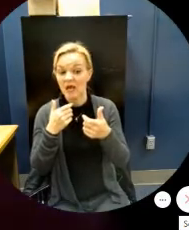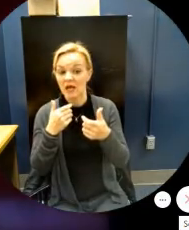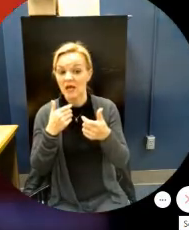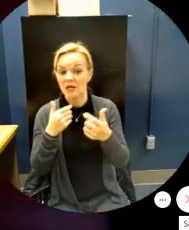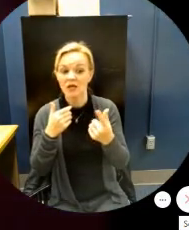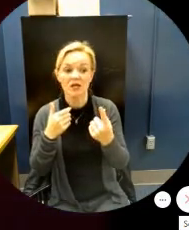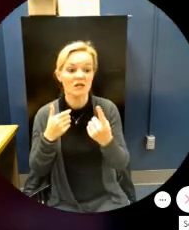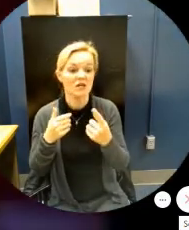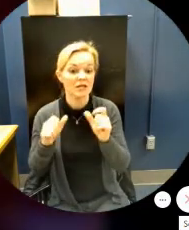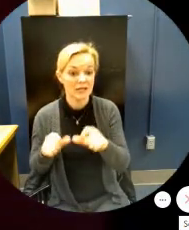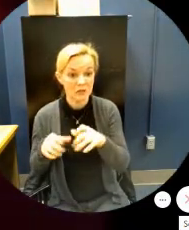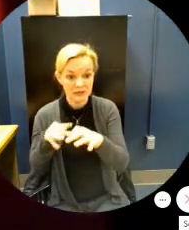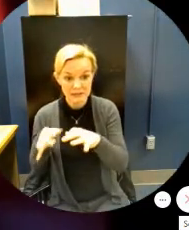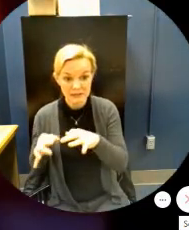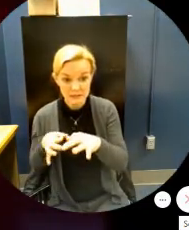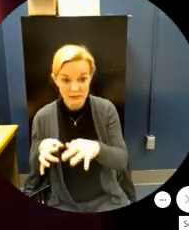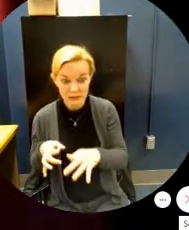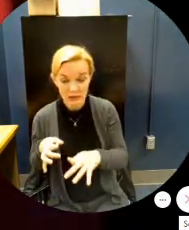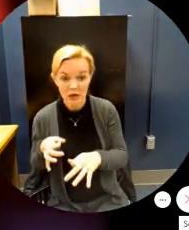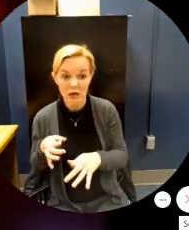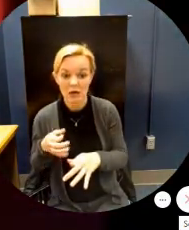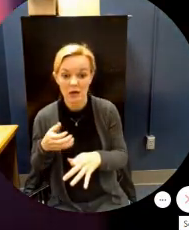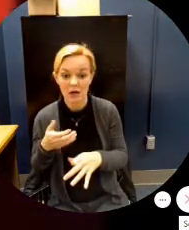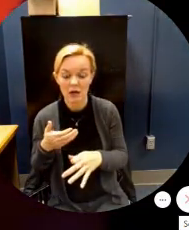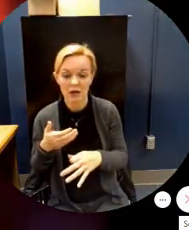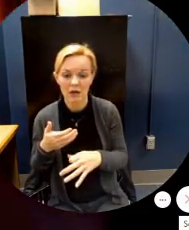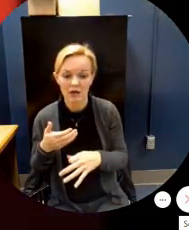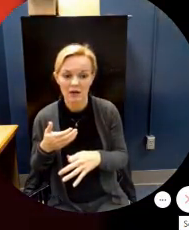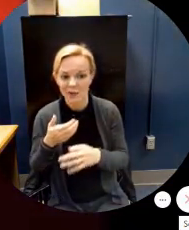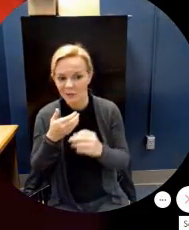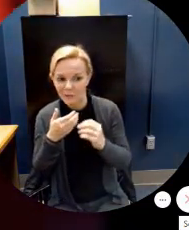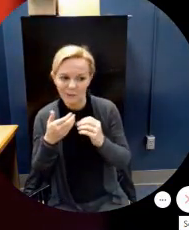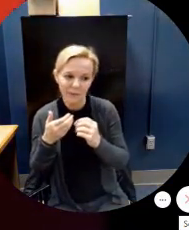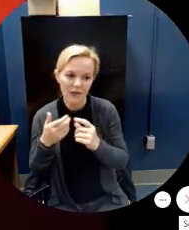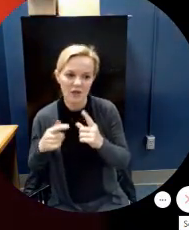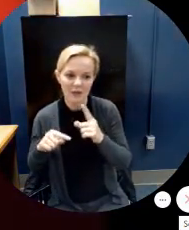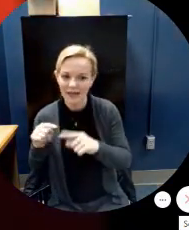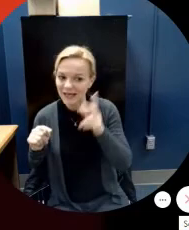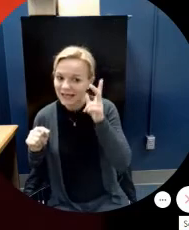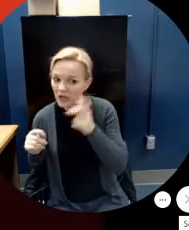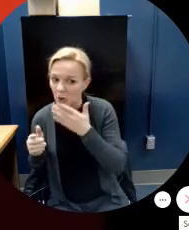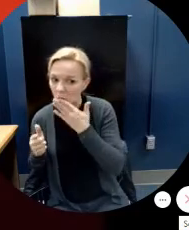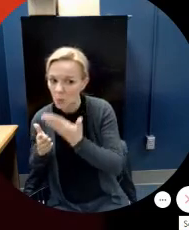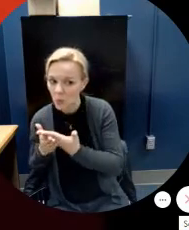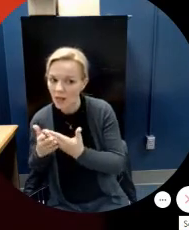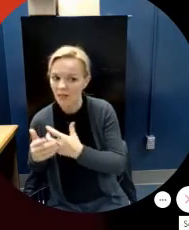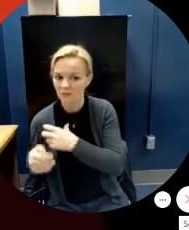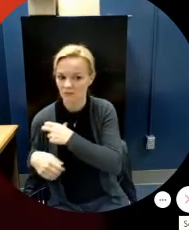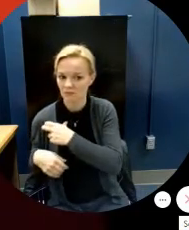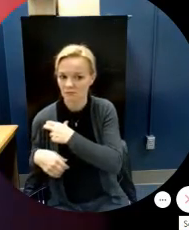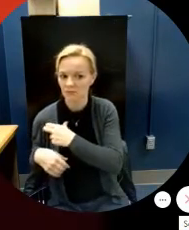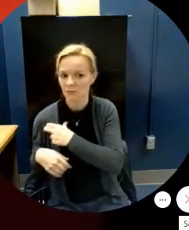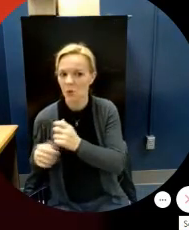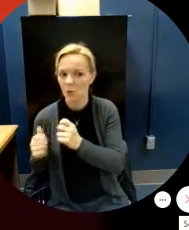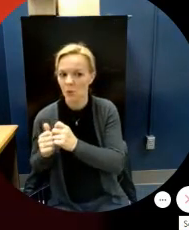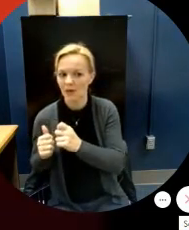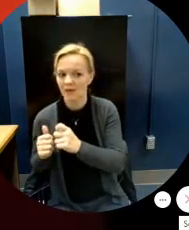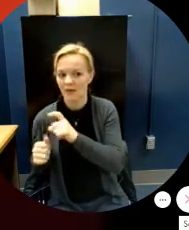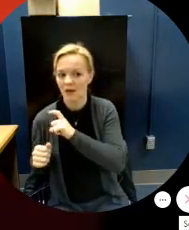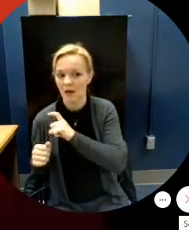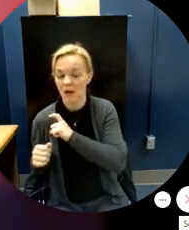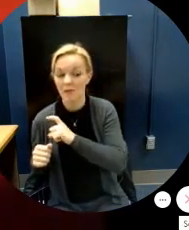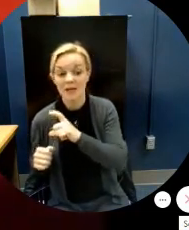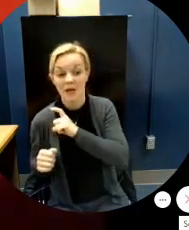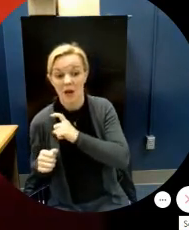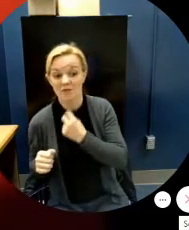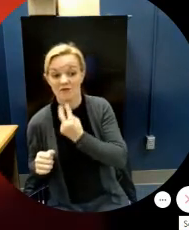only? With 71 pounds, is rolling at about 5. You want Tom 2 drawing at 5? 13 Adams, my partner has